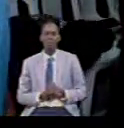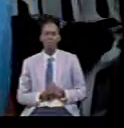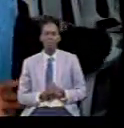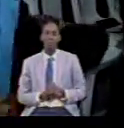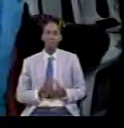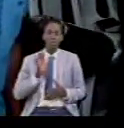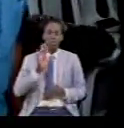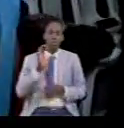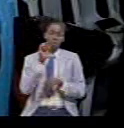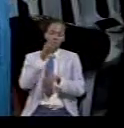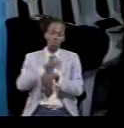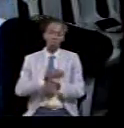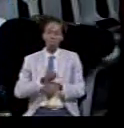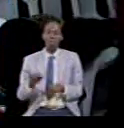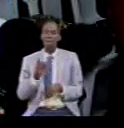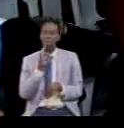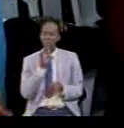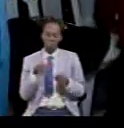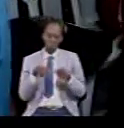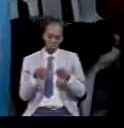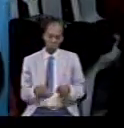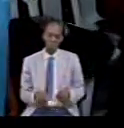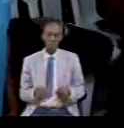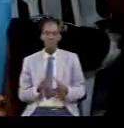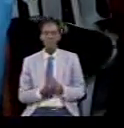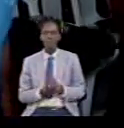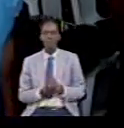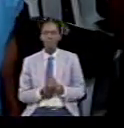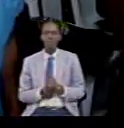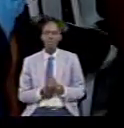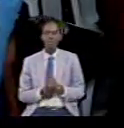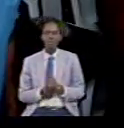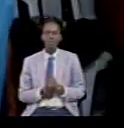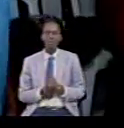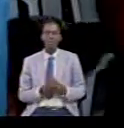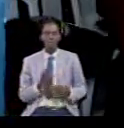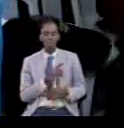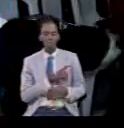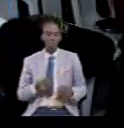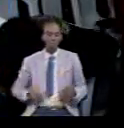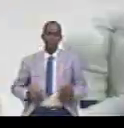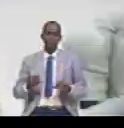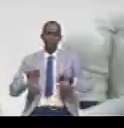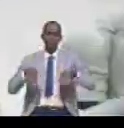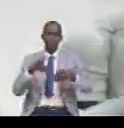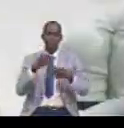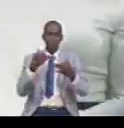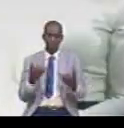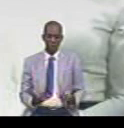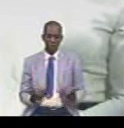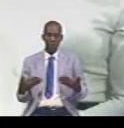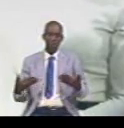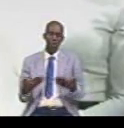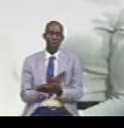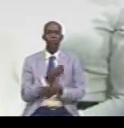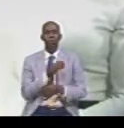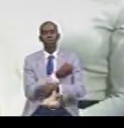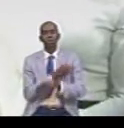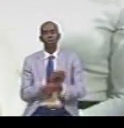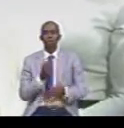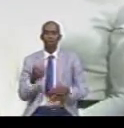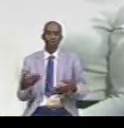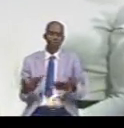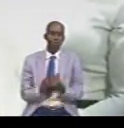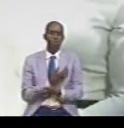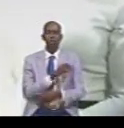Your conquering is permanent. Lord gives you now a new strength, a new energy,